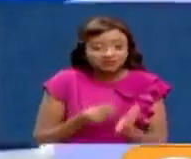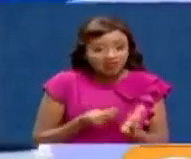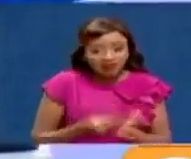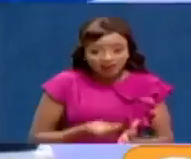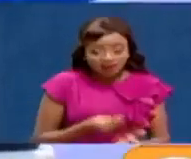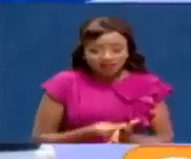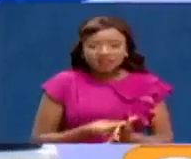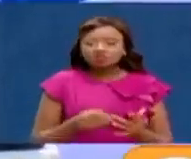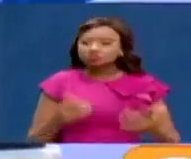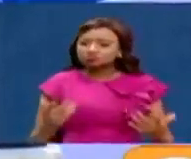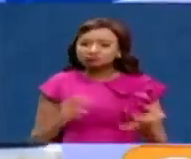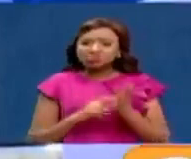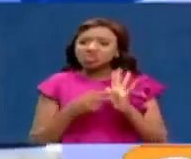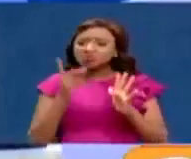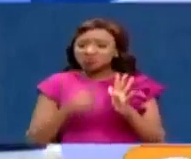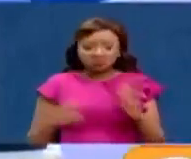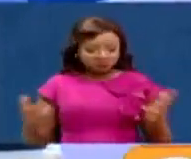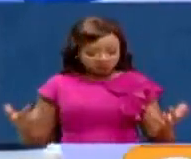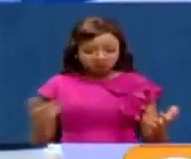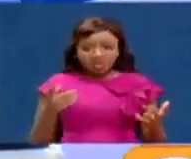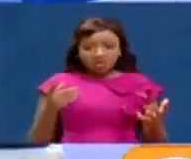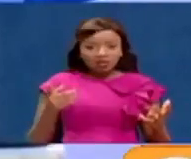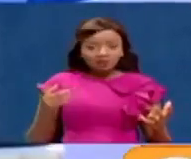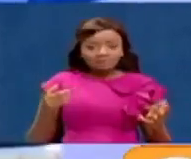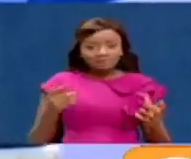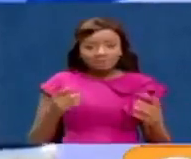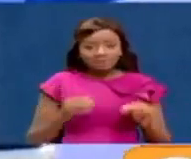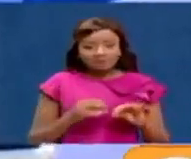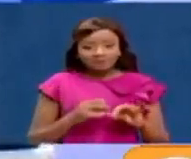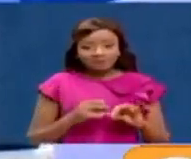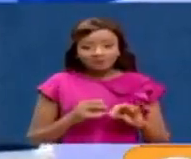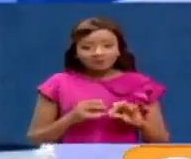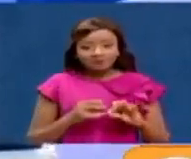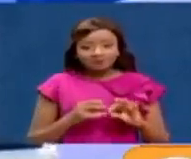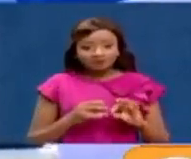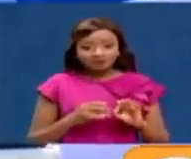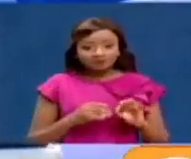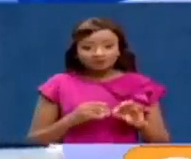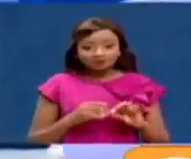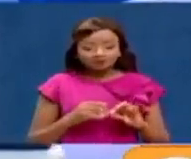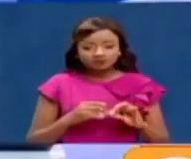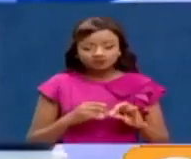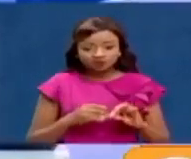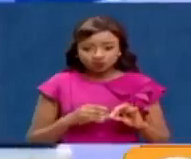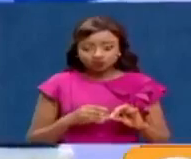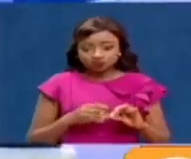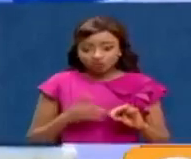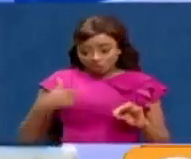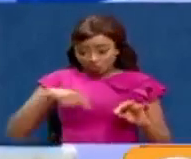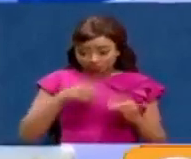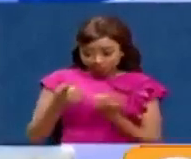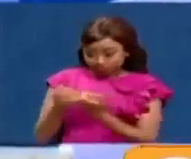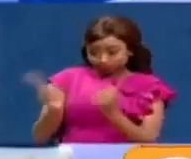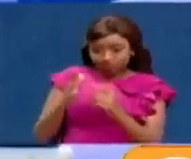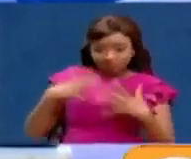So these monies that were approved and implemented now need to go down to the